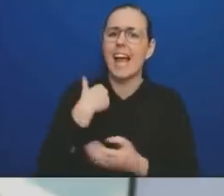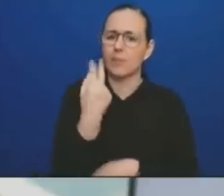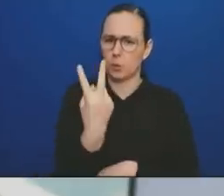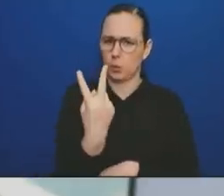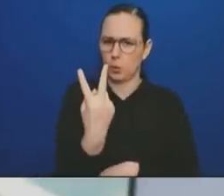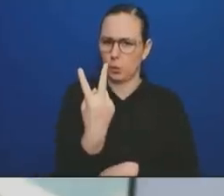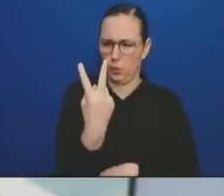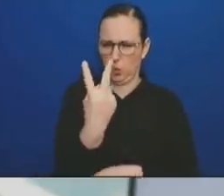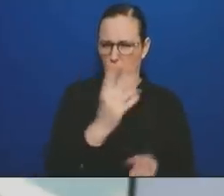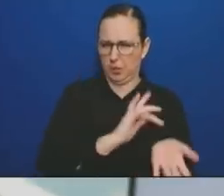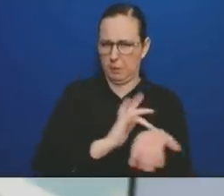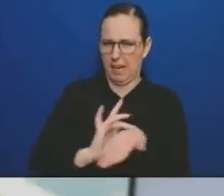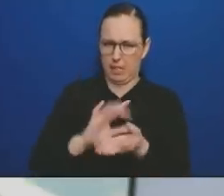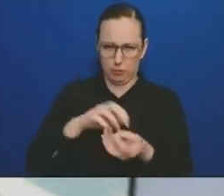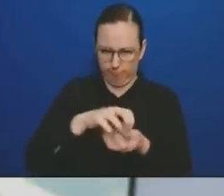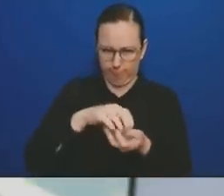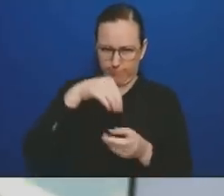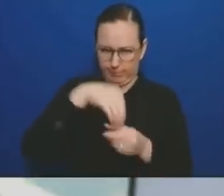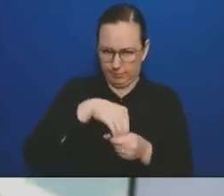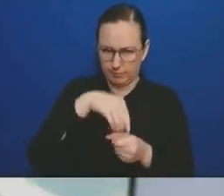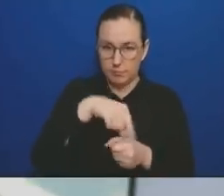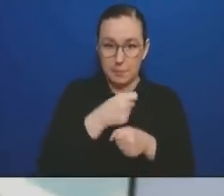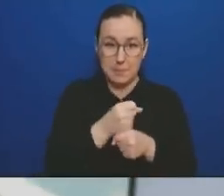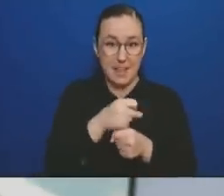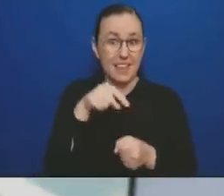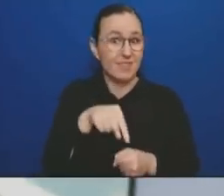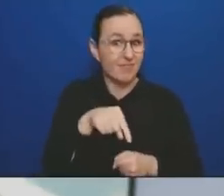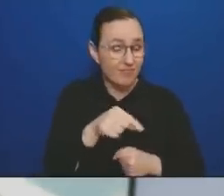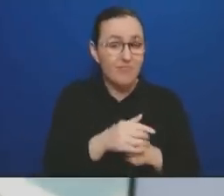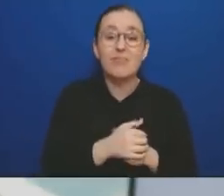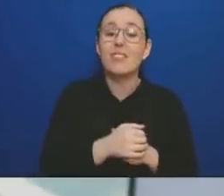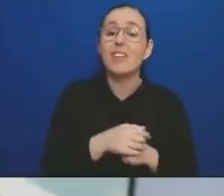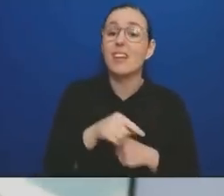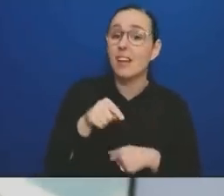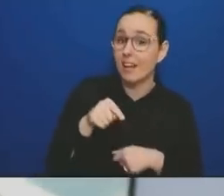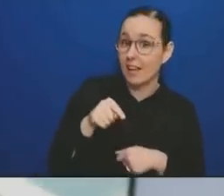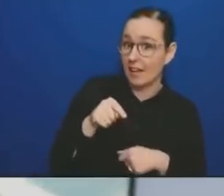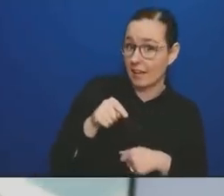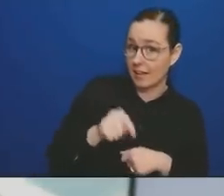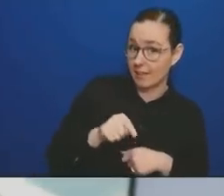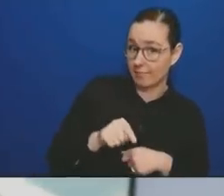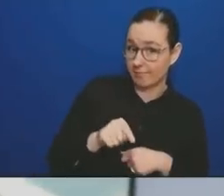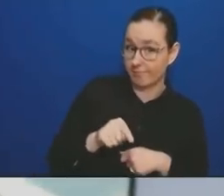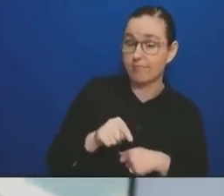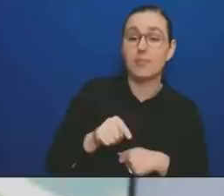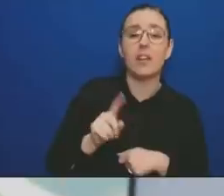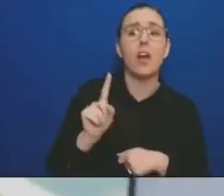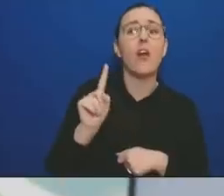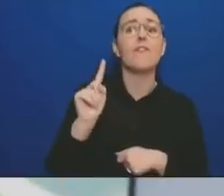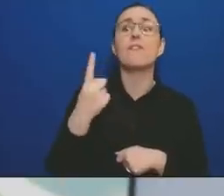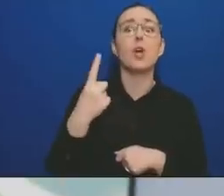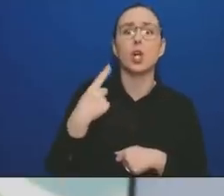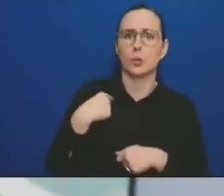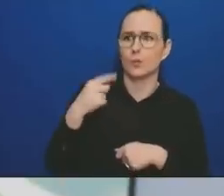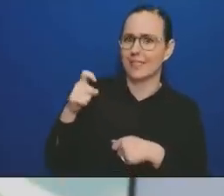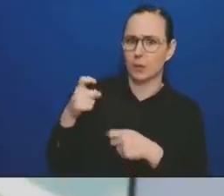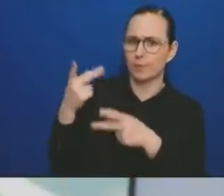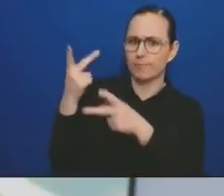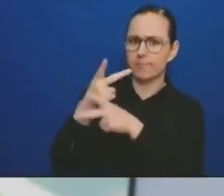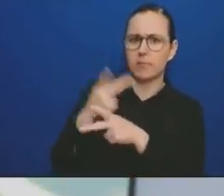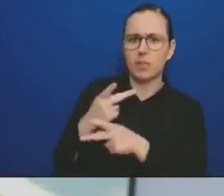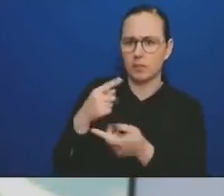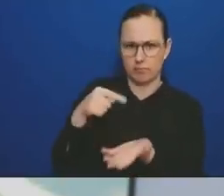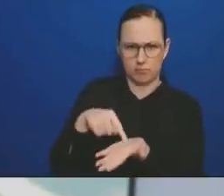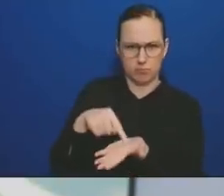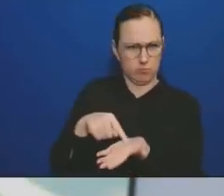nirmatrelvir and ritonavir. And it was given, one of the things that we needed to do was get a